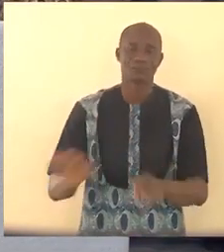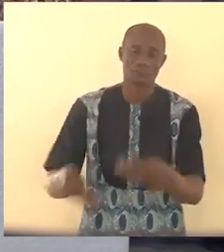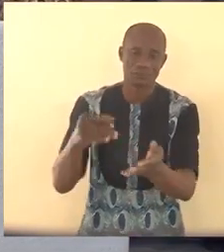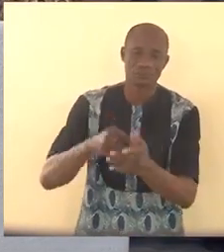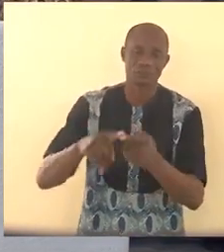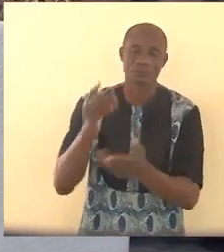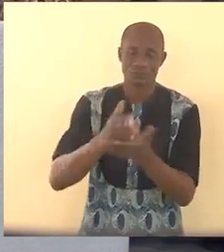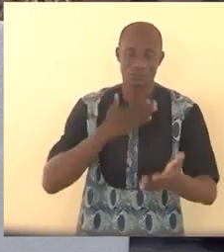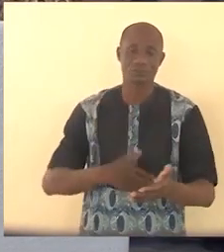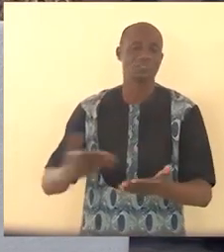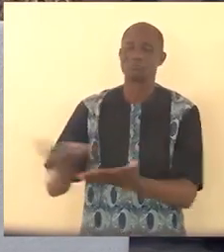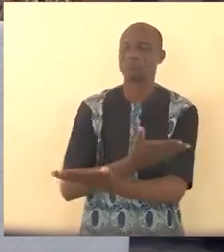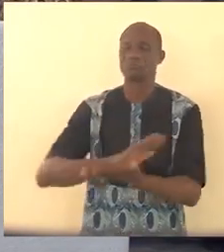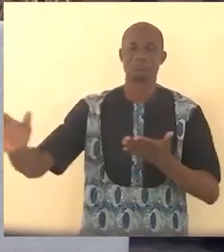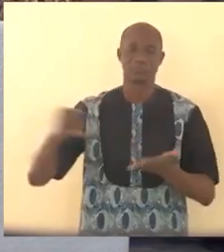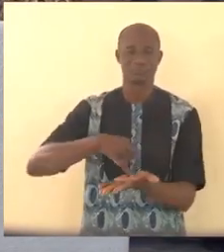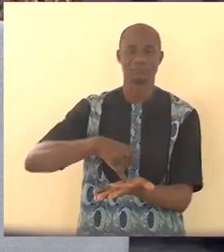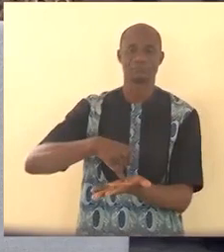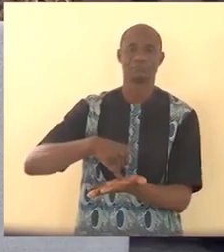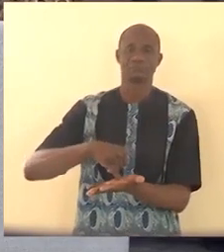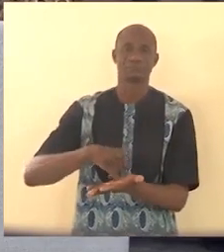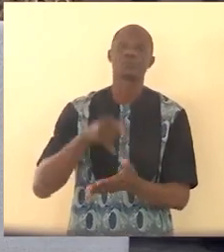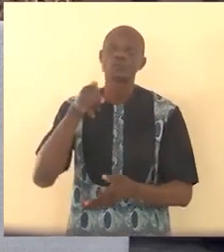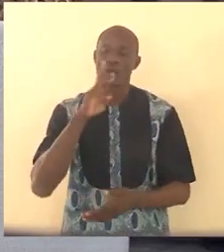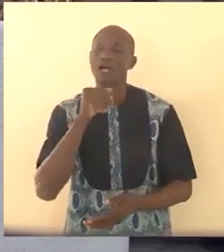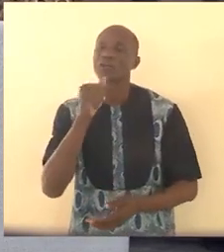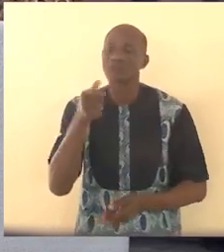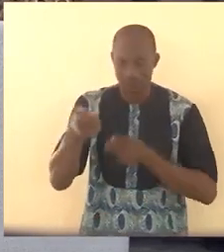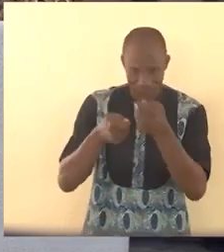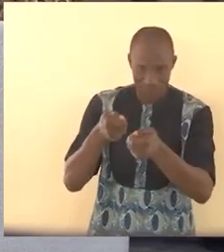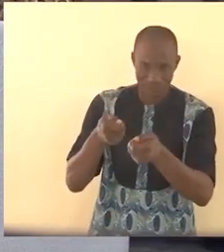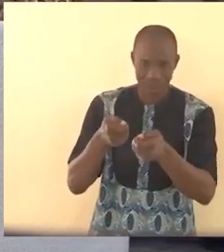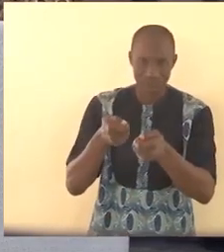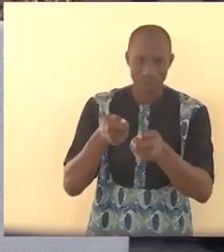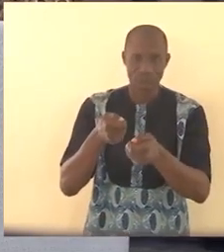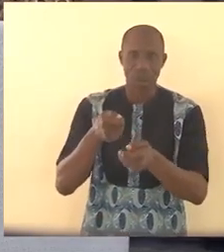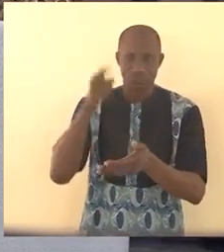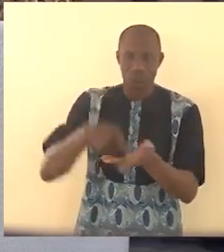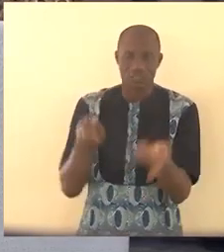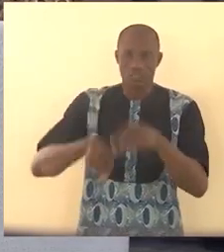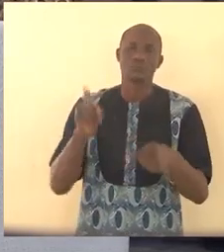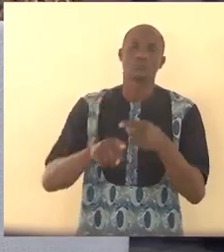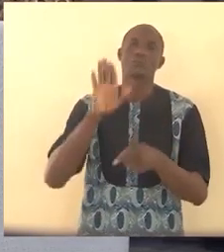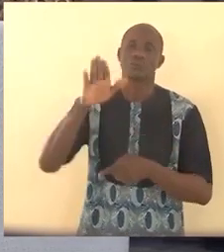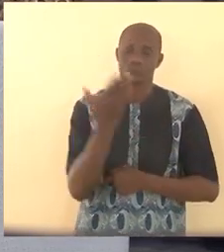destroy it. But the Bible is very clear about it, that you are not in control of what happens to your